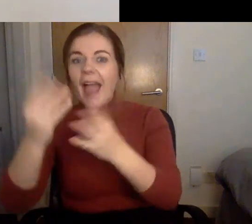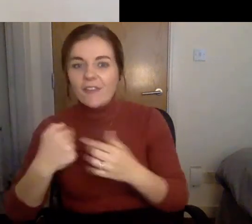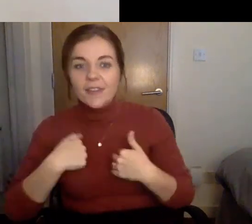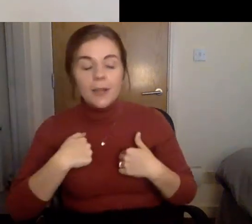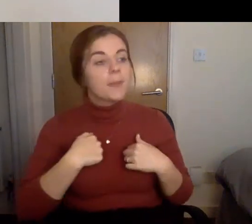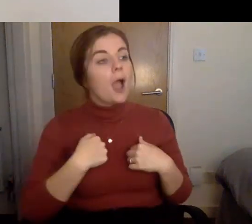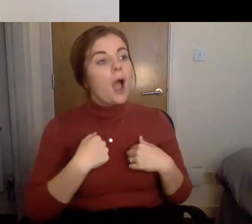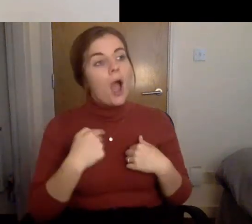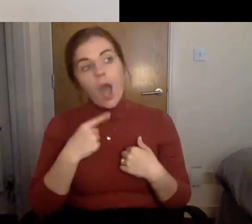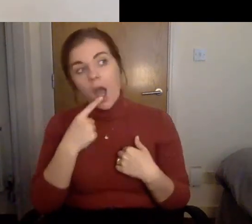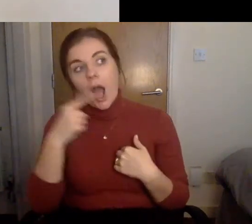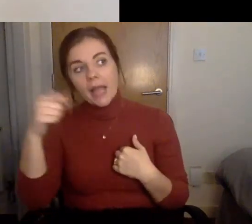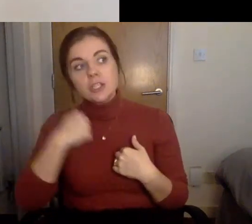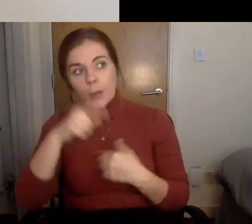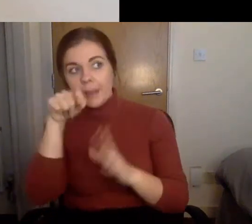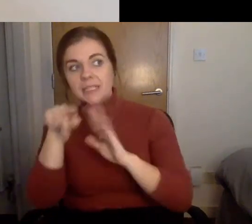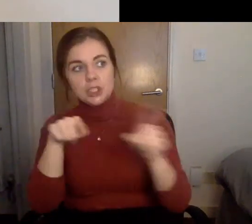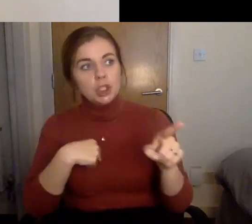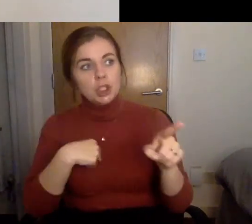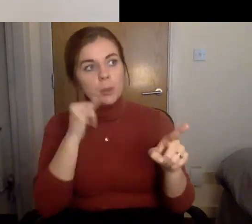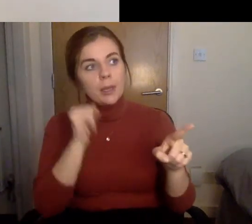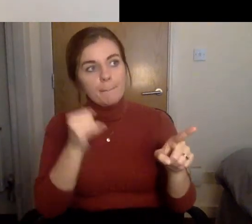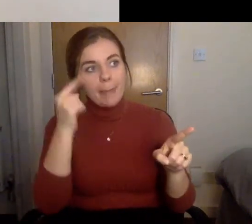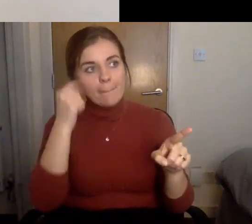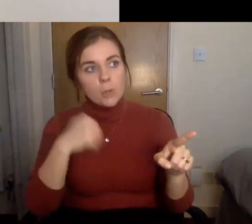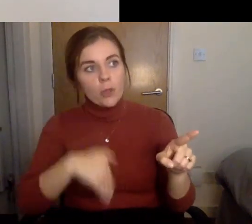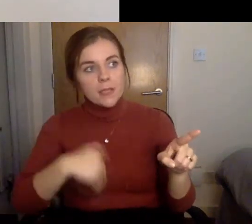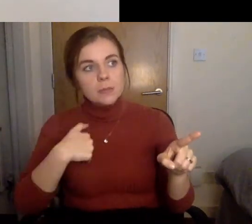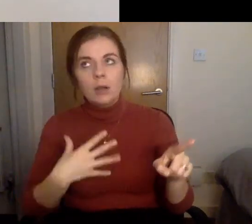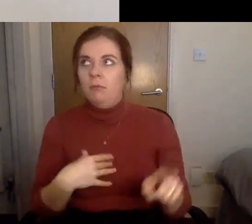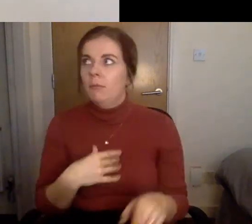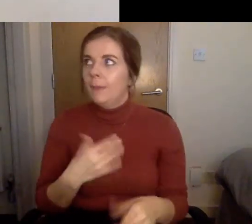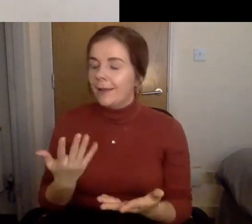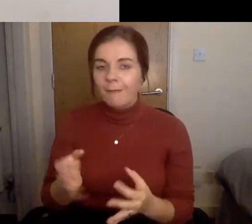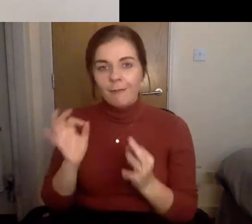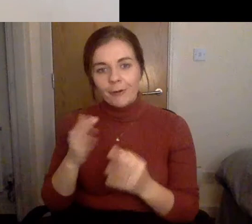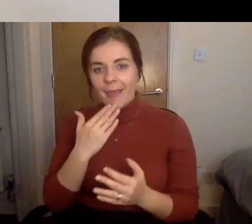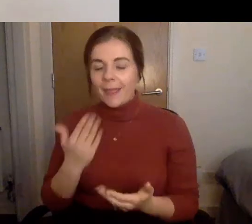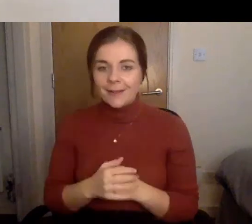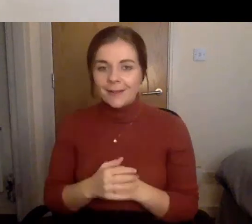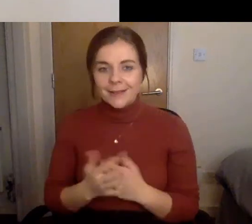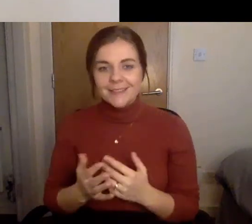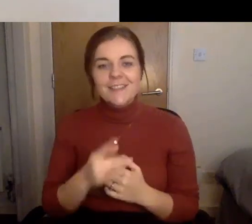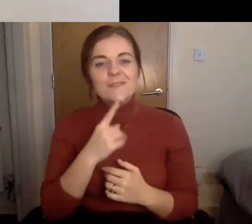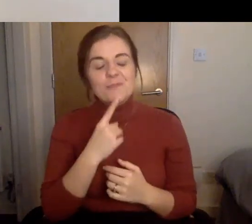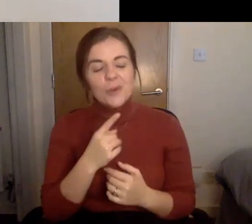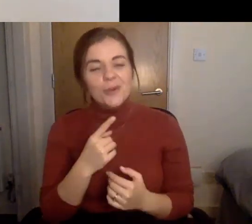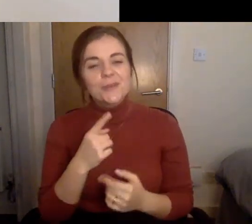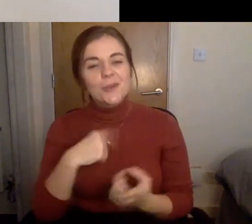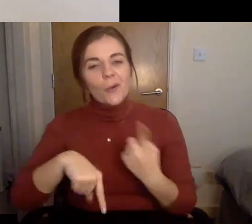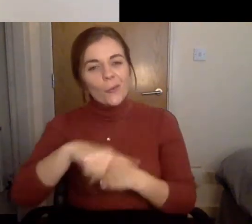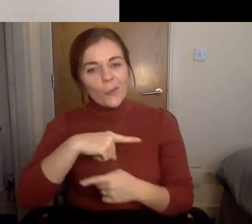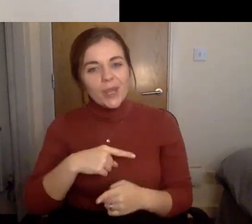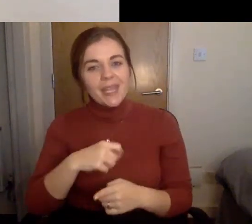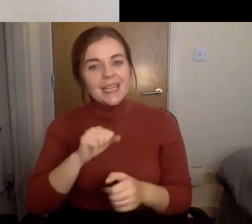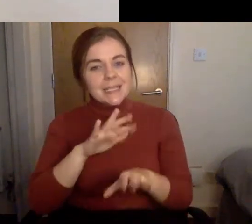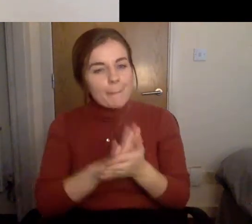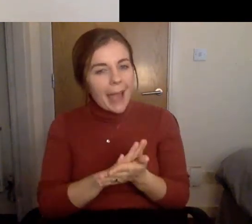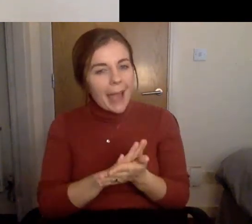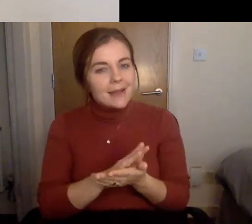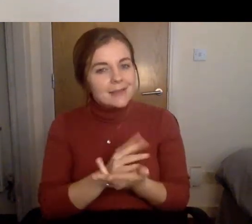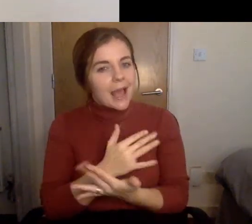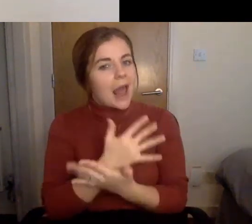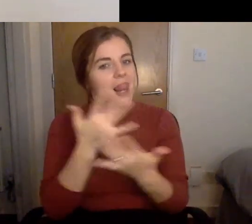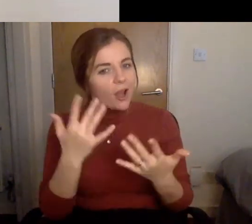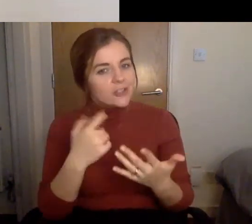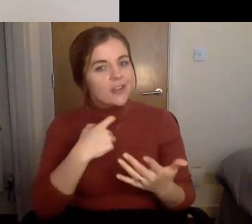Miss So you were in bad mood this morning. I'm like, great, you know, thanks. But we demand an awful lot of personal